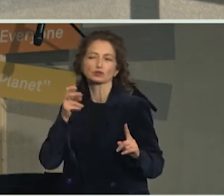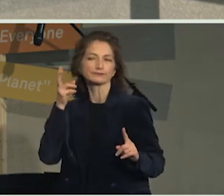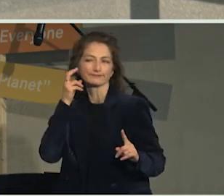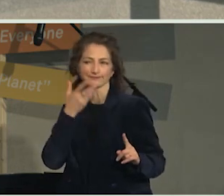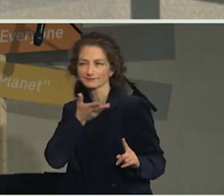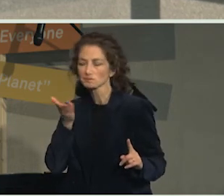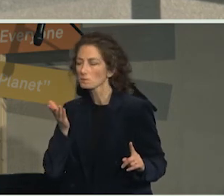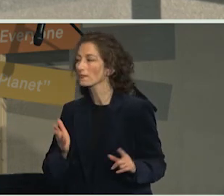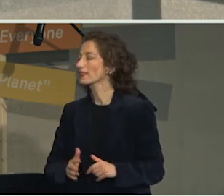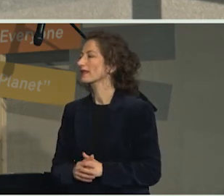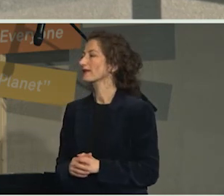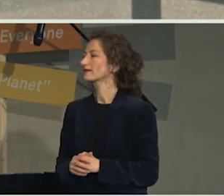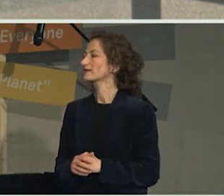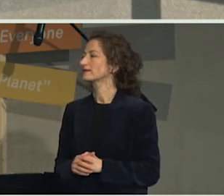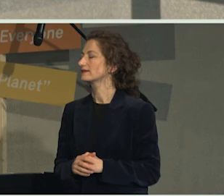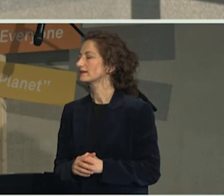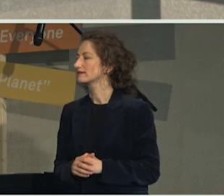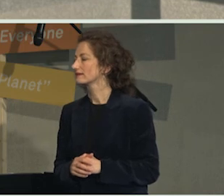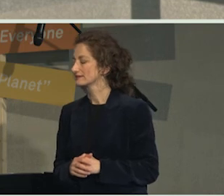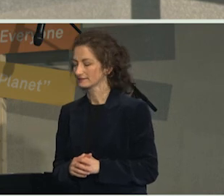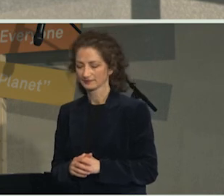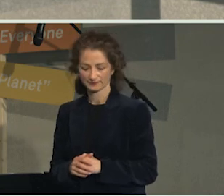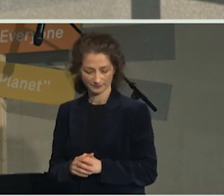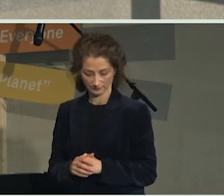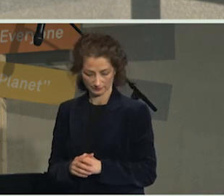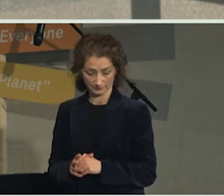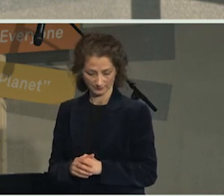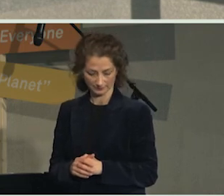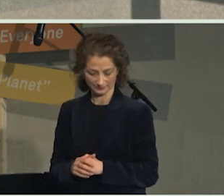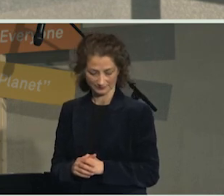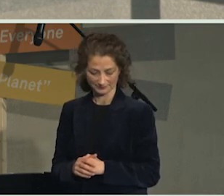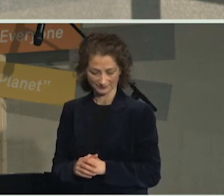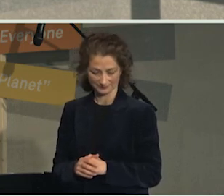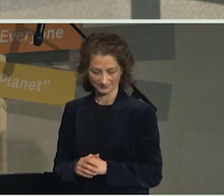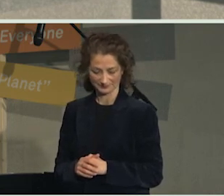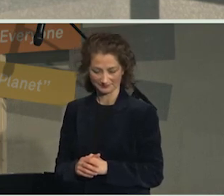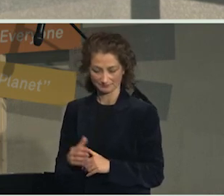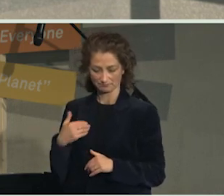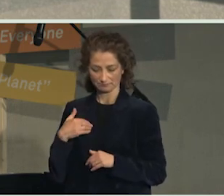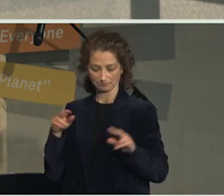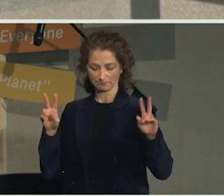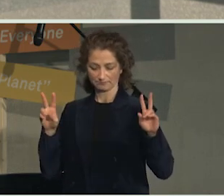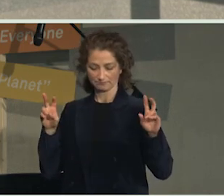the group that we're having is called the String Orchestra. Yeah? Good. Do y'all know of them?